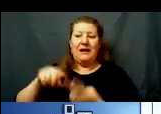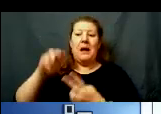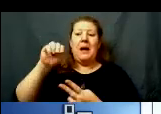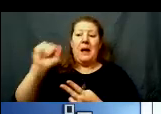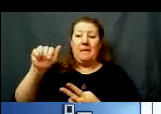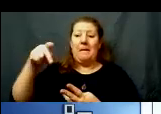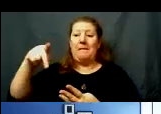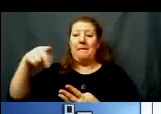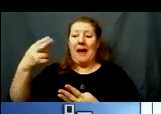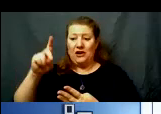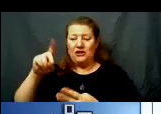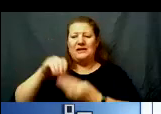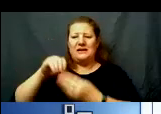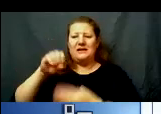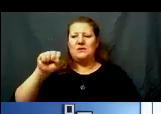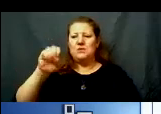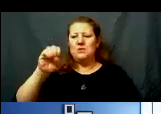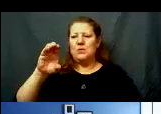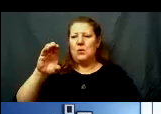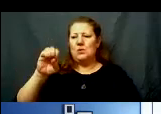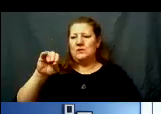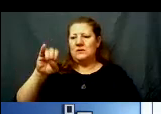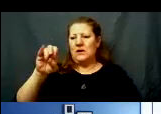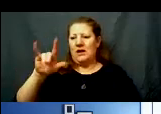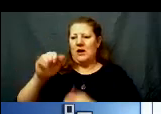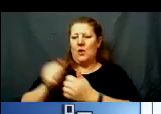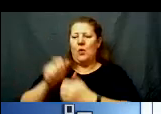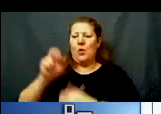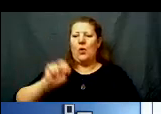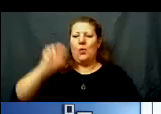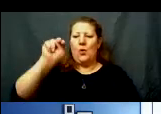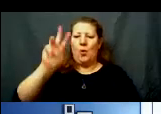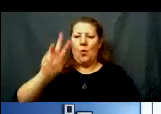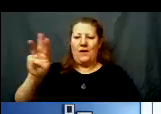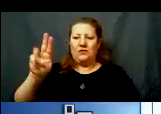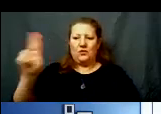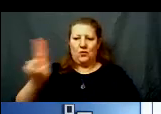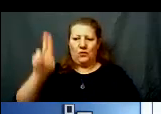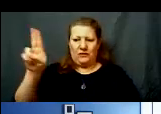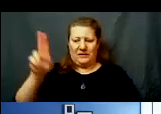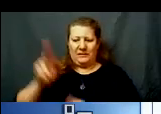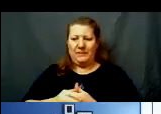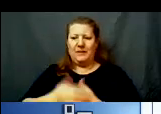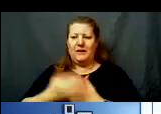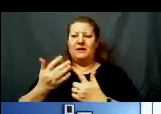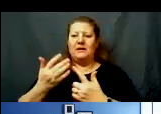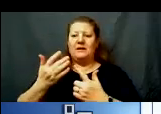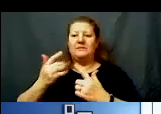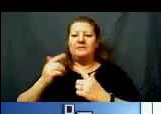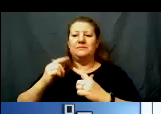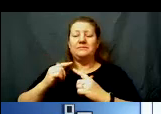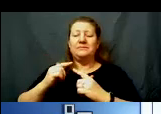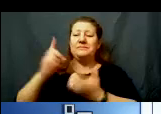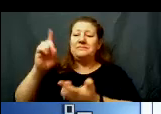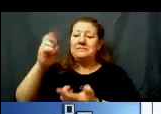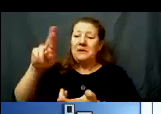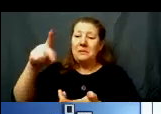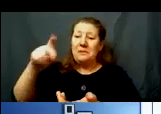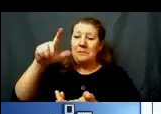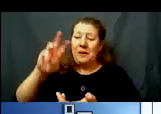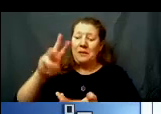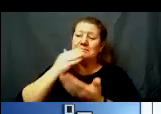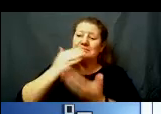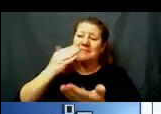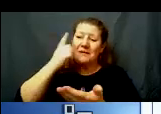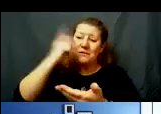PhD in Sociology from Northwestern University. Dr. Pellow, we are very glad to have you over